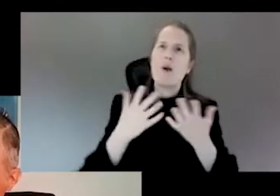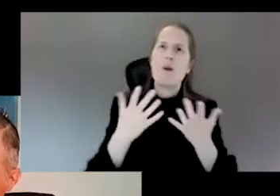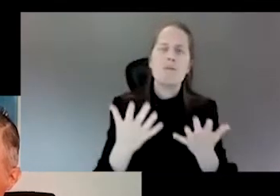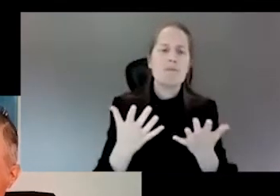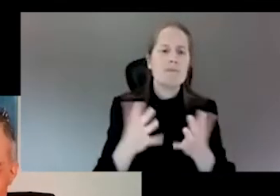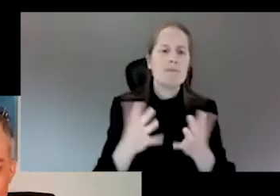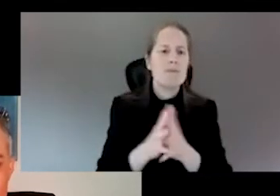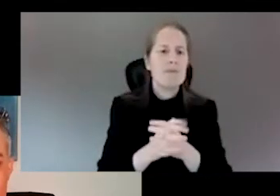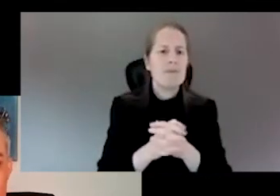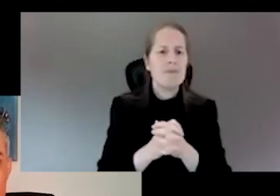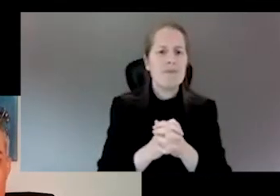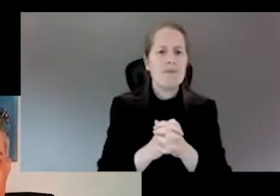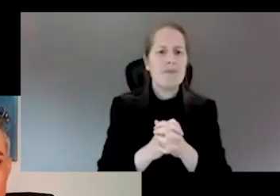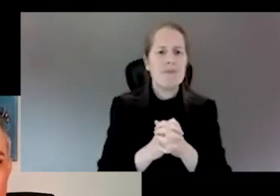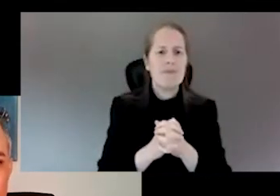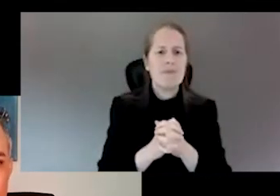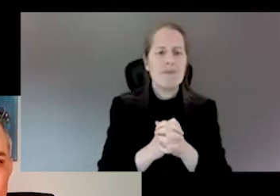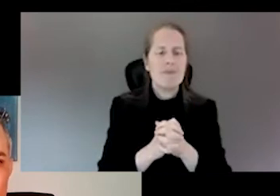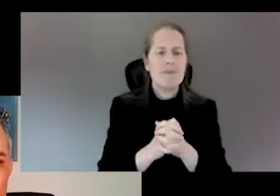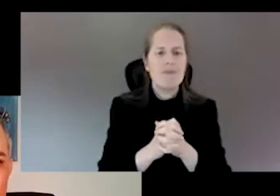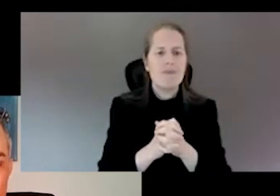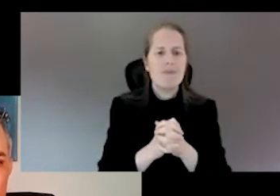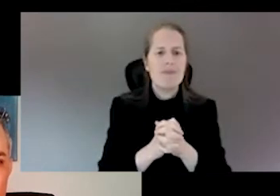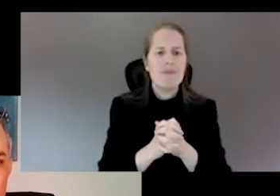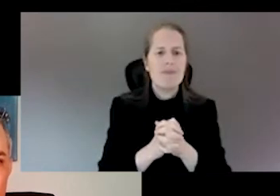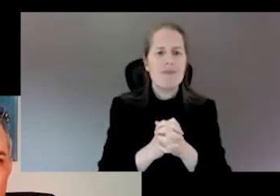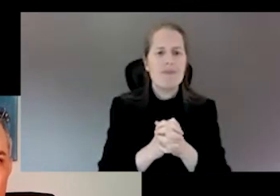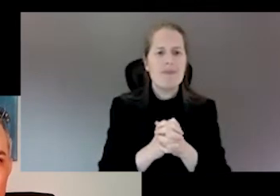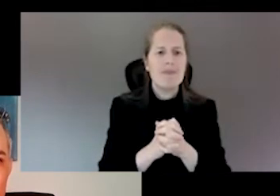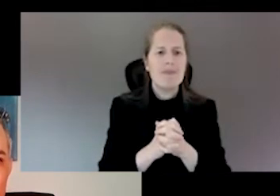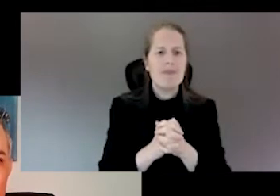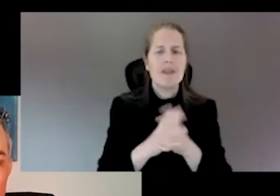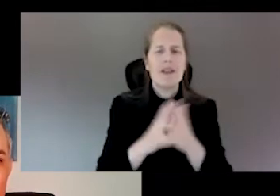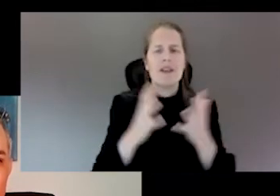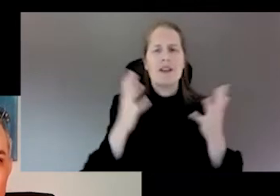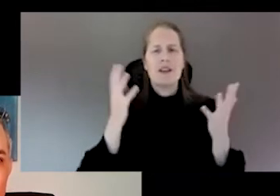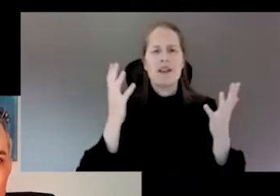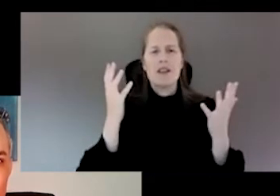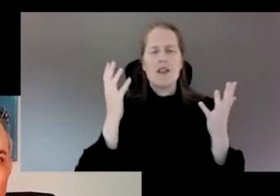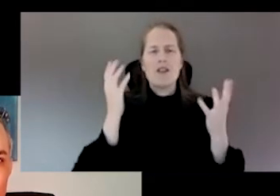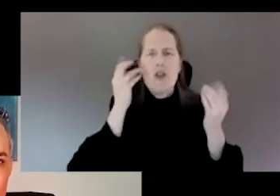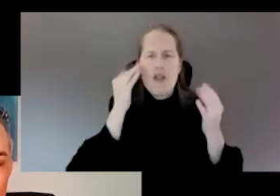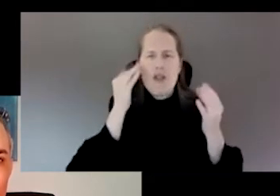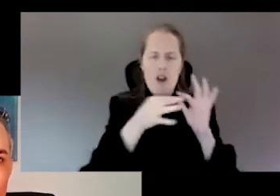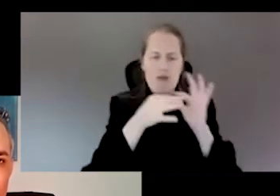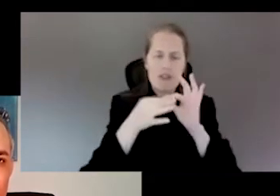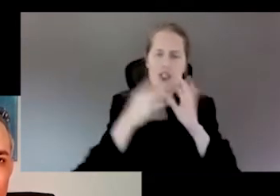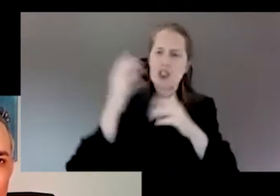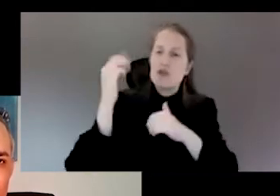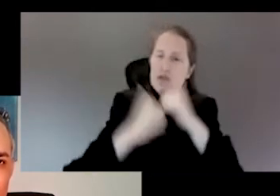just the thought around structures